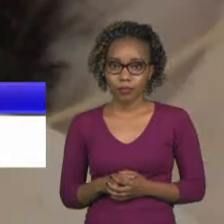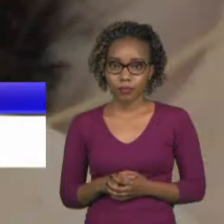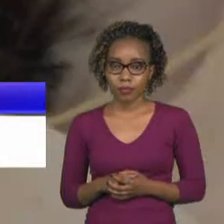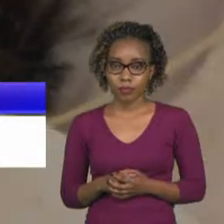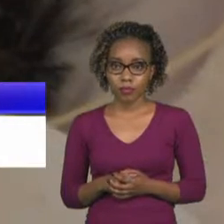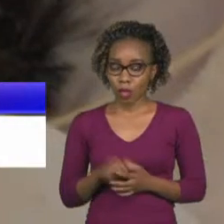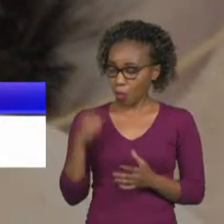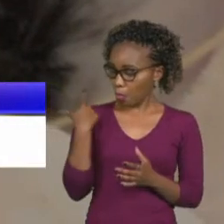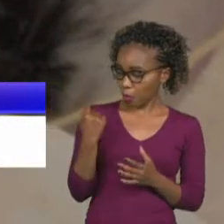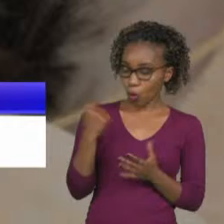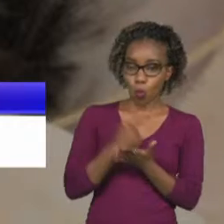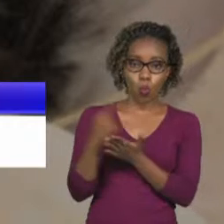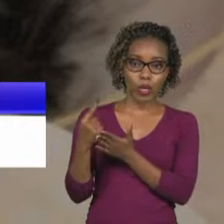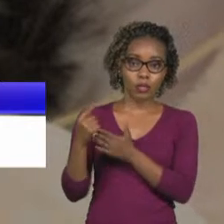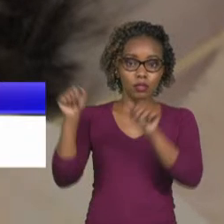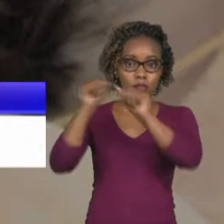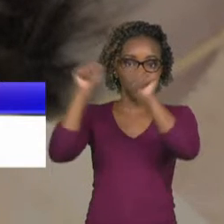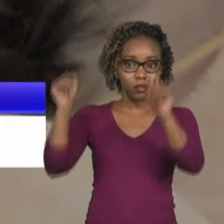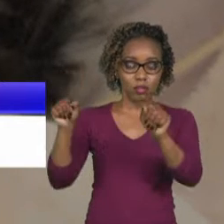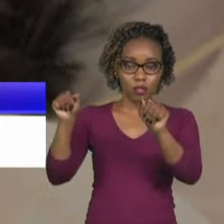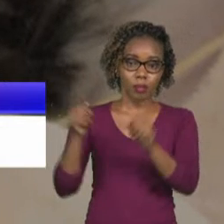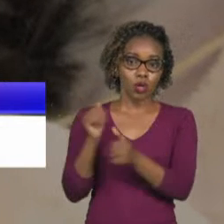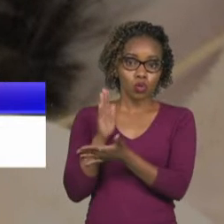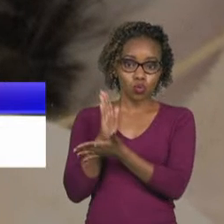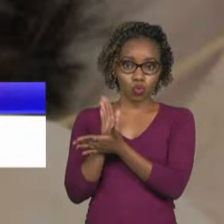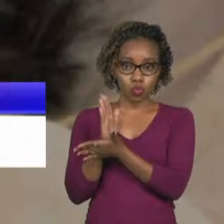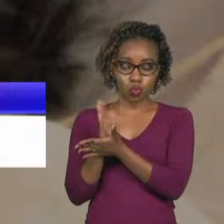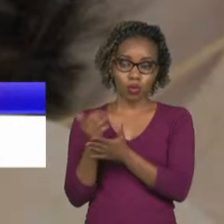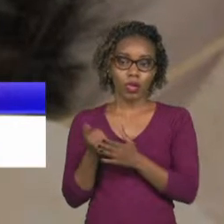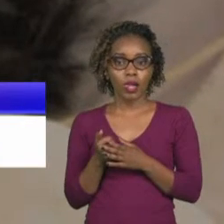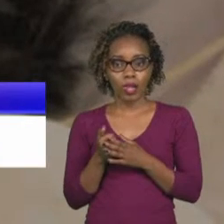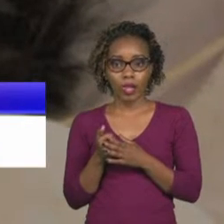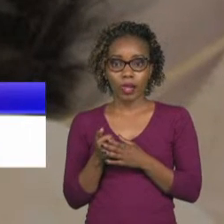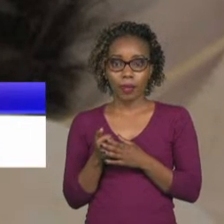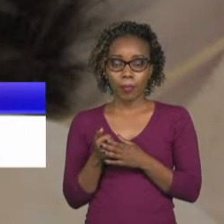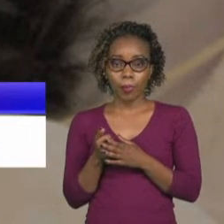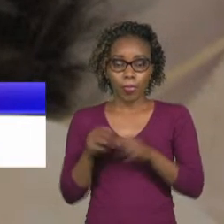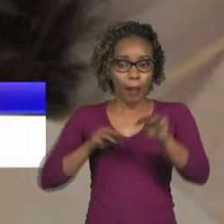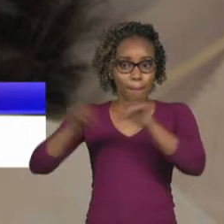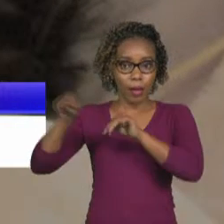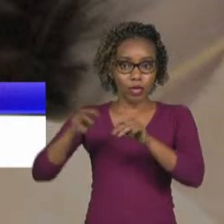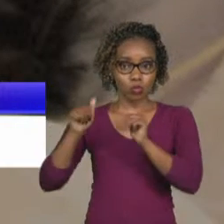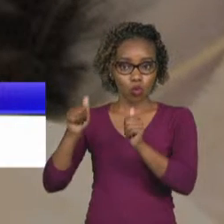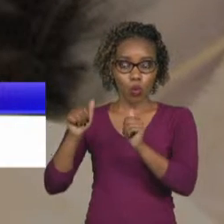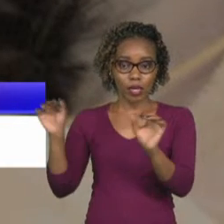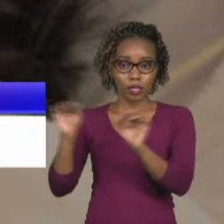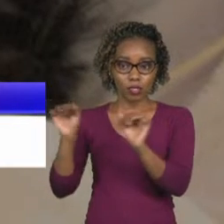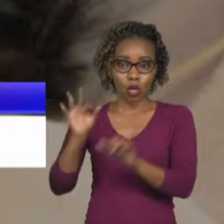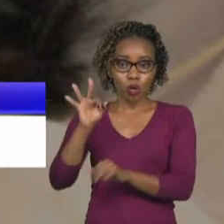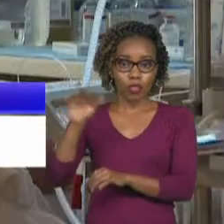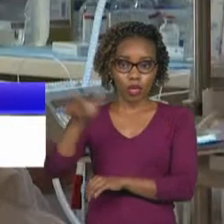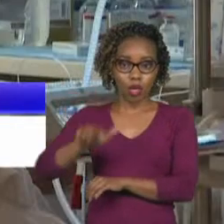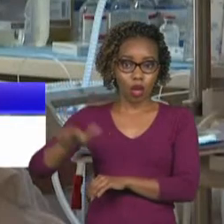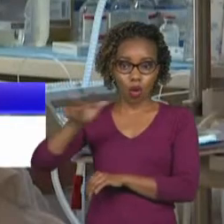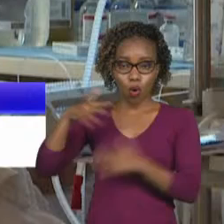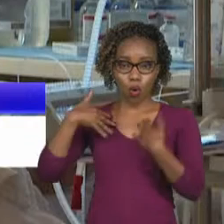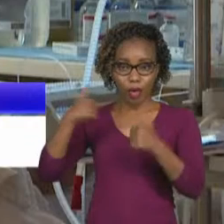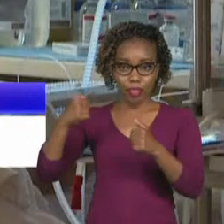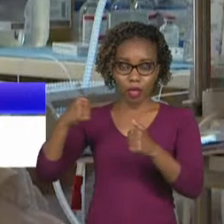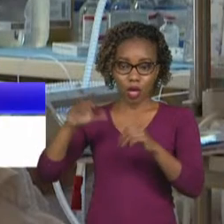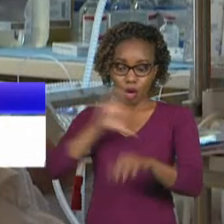In recent weeks, the system has also become a byword for managerial incompetence, as not one but 3 local health commissioners